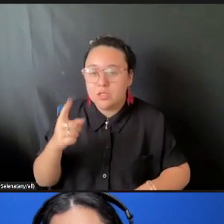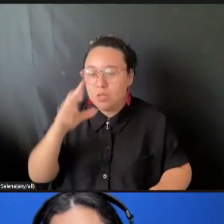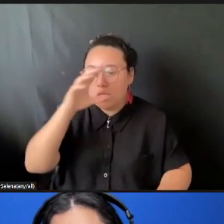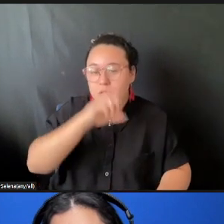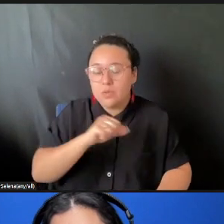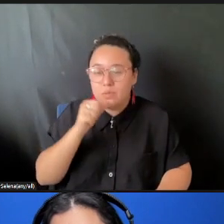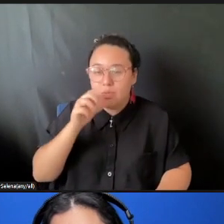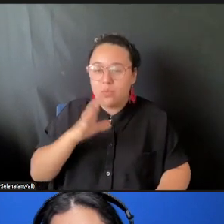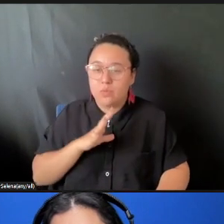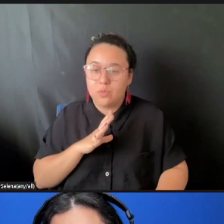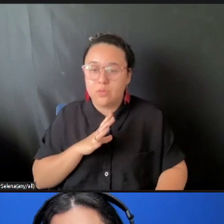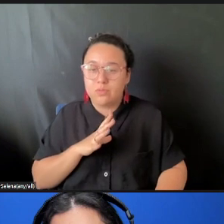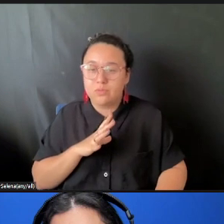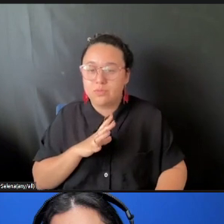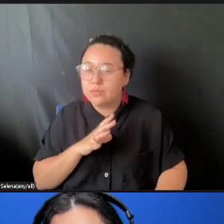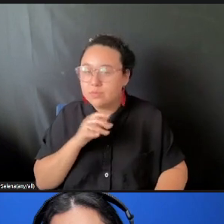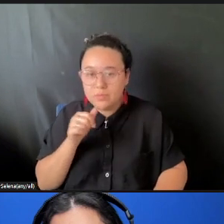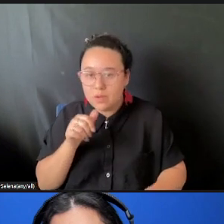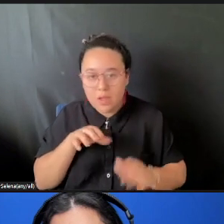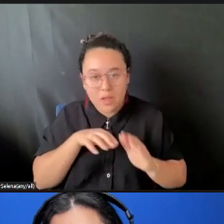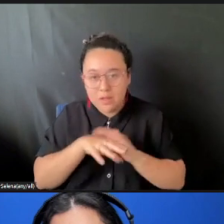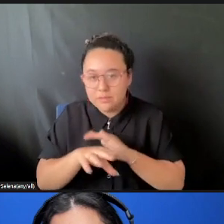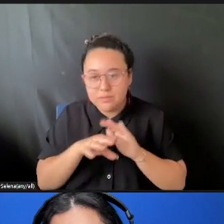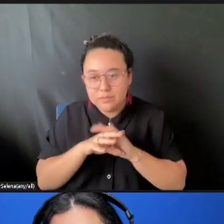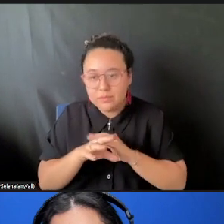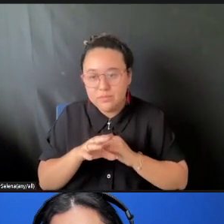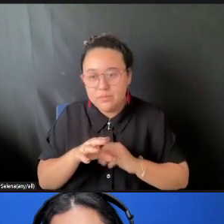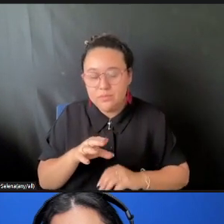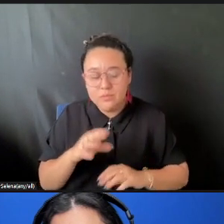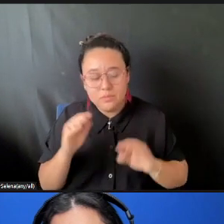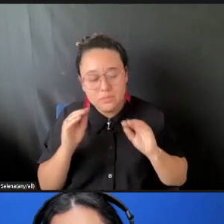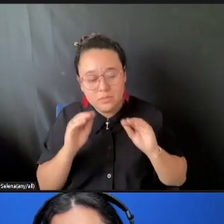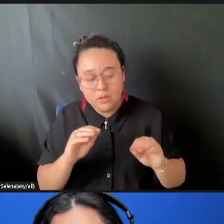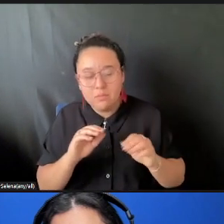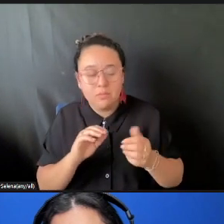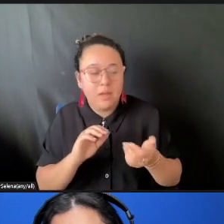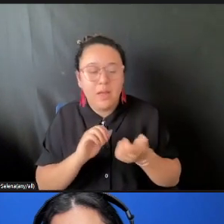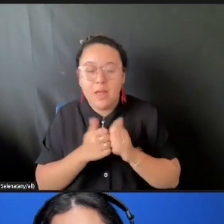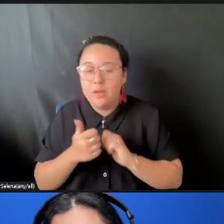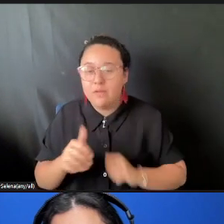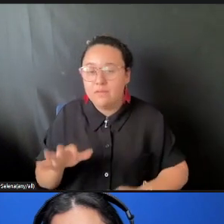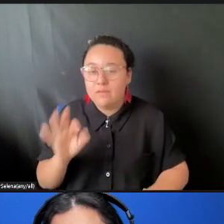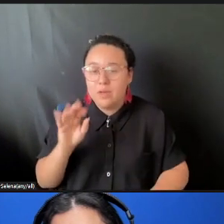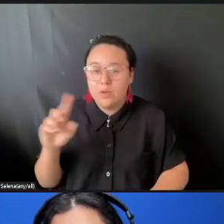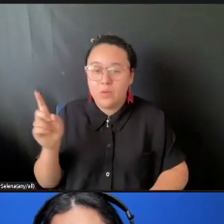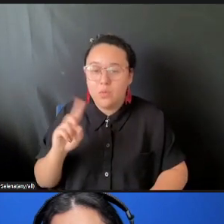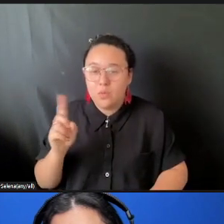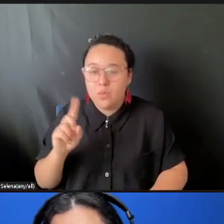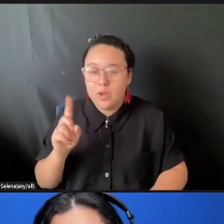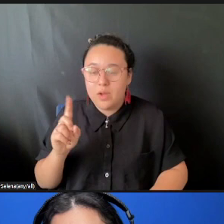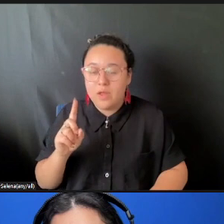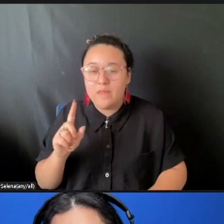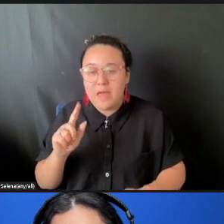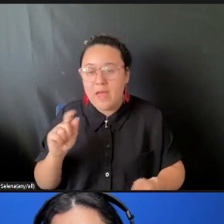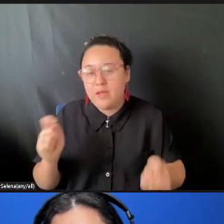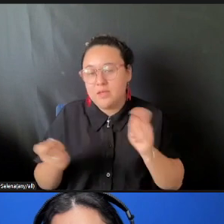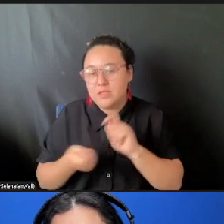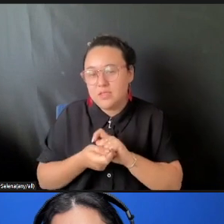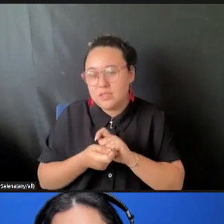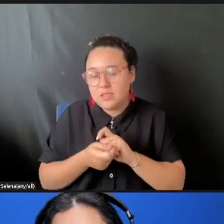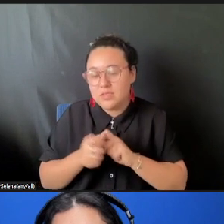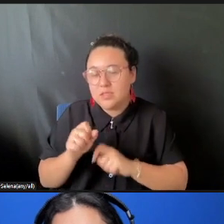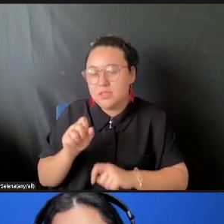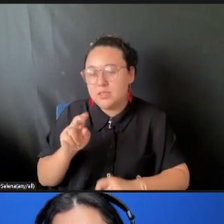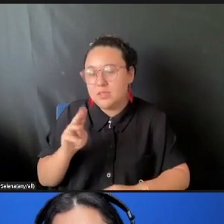women sort of, you know, didn't have access, but she taught me sort of how to find where the subversion was and where the strength